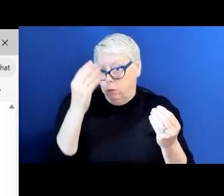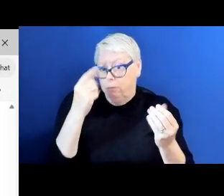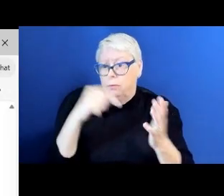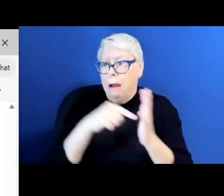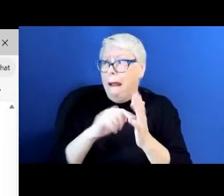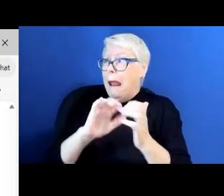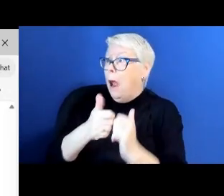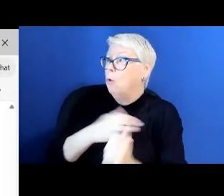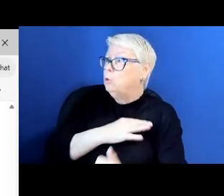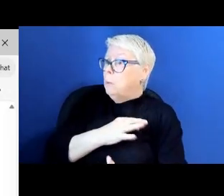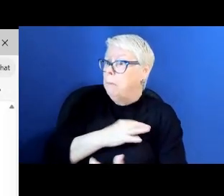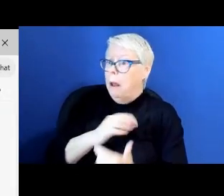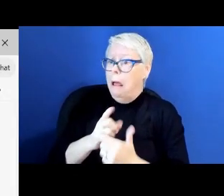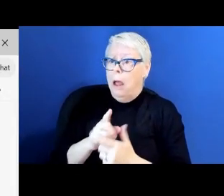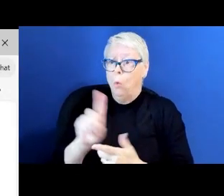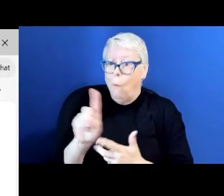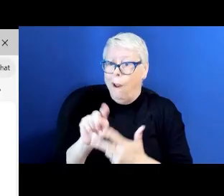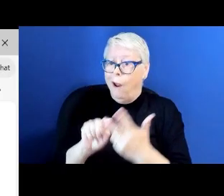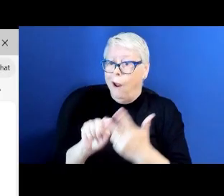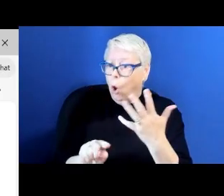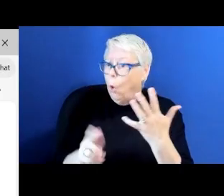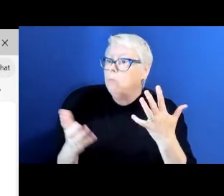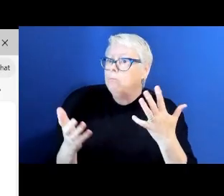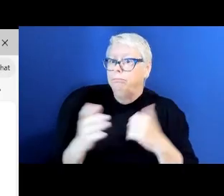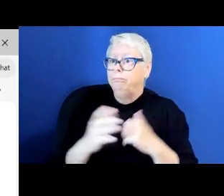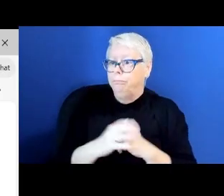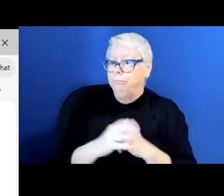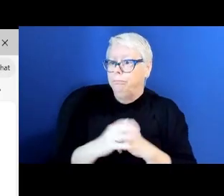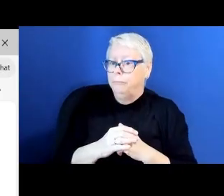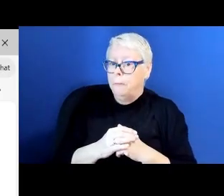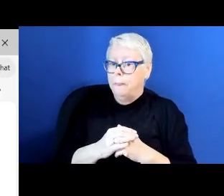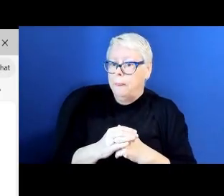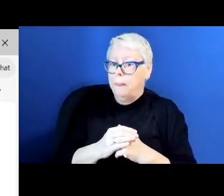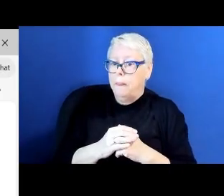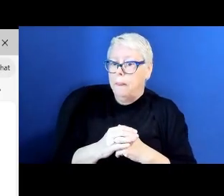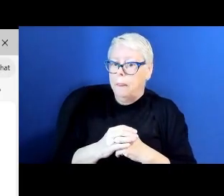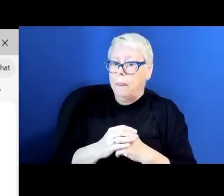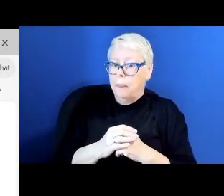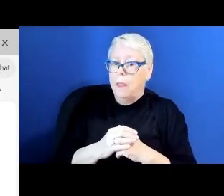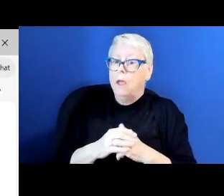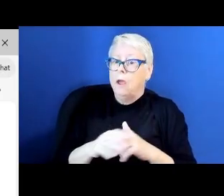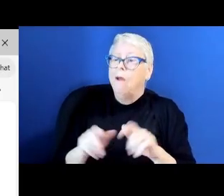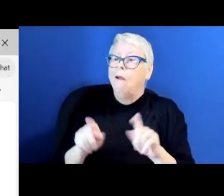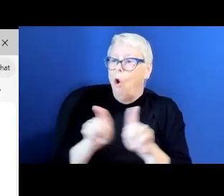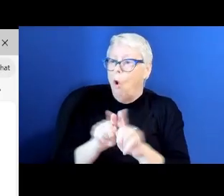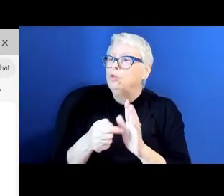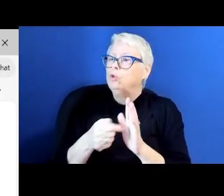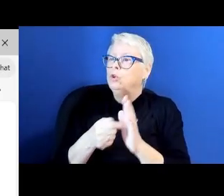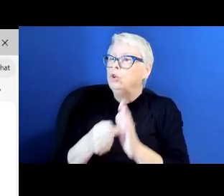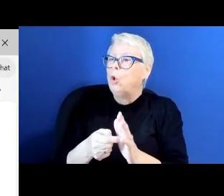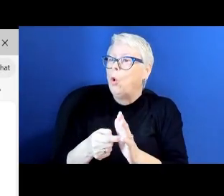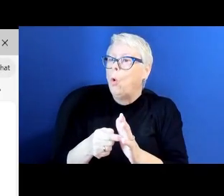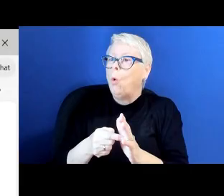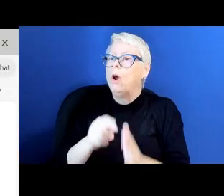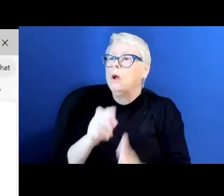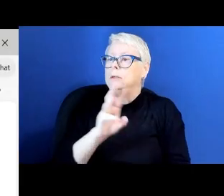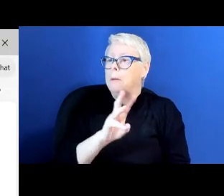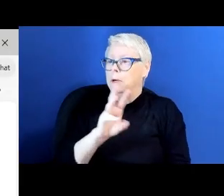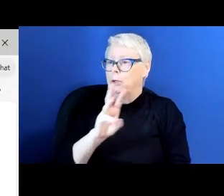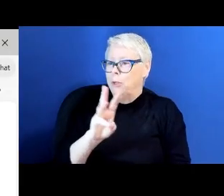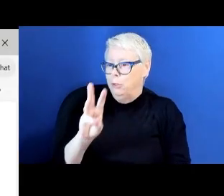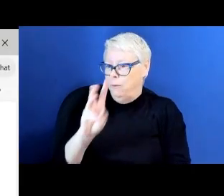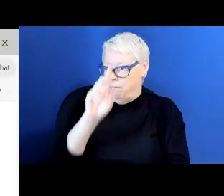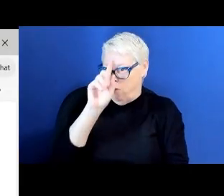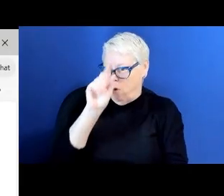apply, as well as leading to the official websites where you can find official information on the